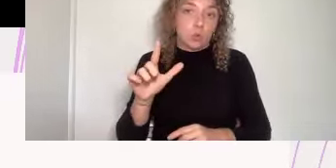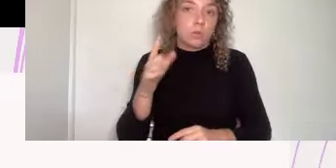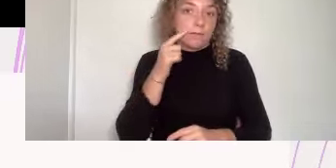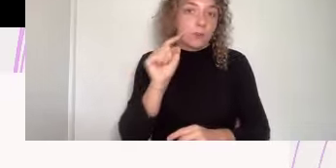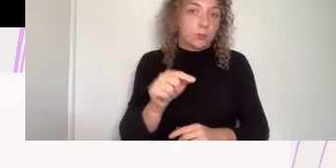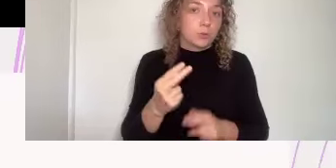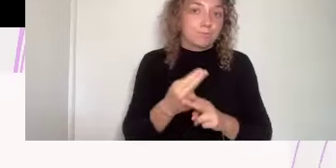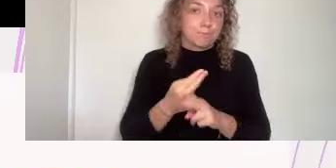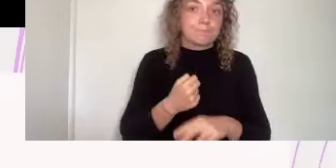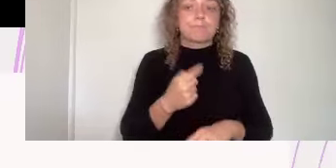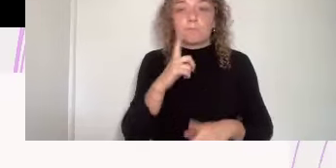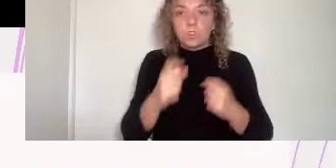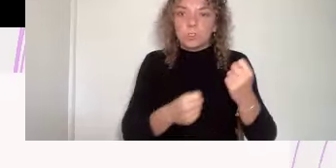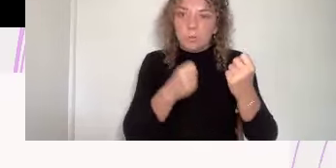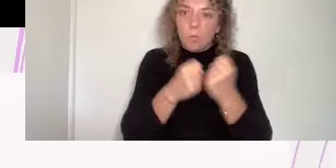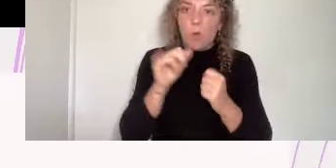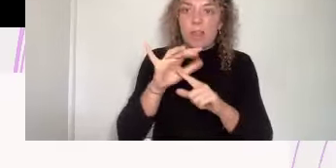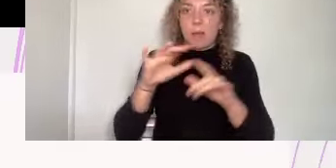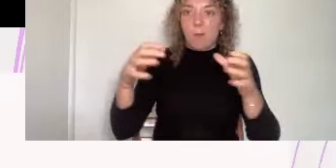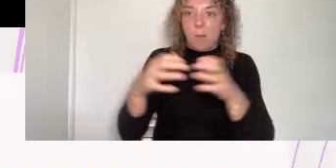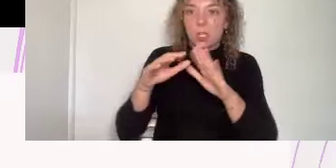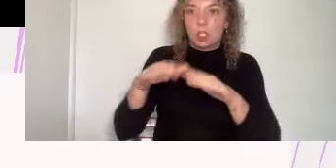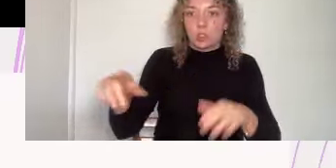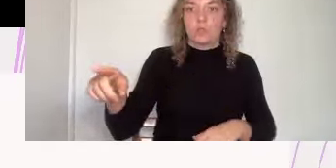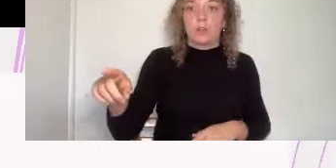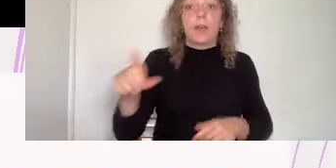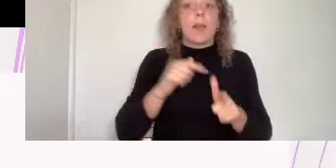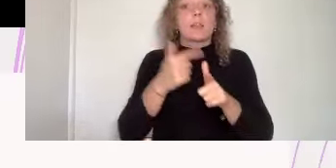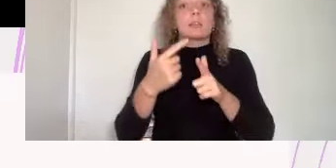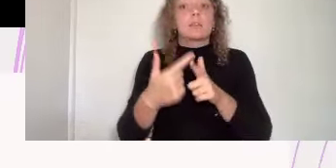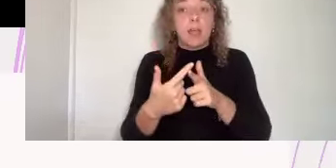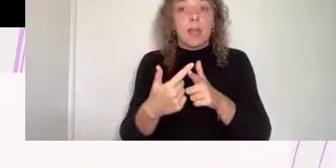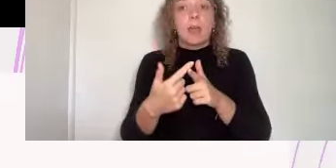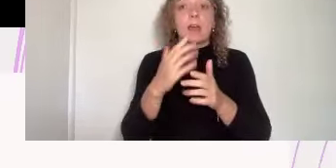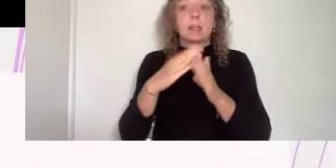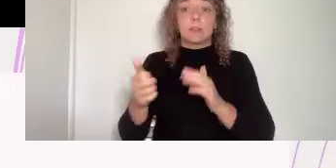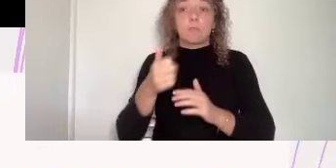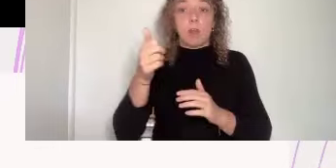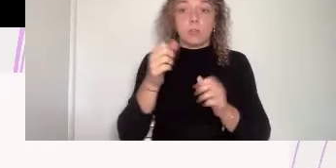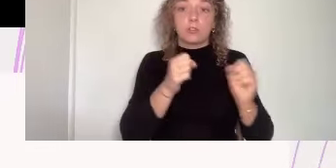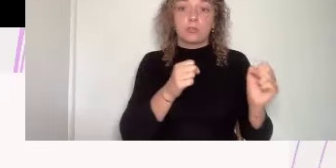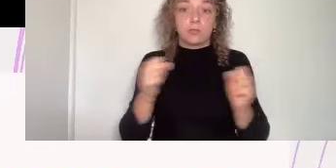toolbox for supporting this population of children. And then some other practical